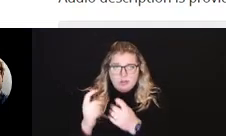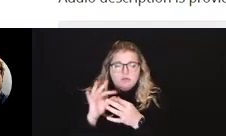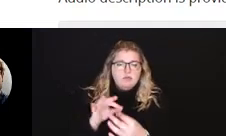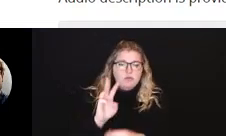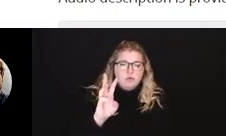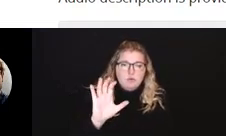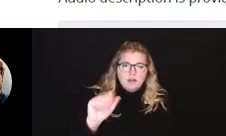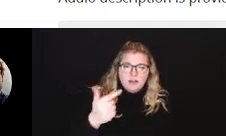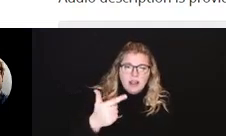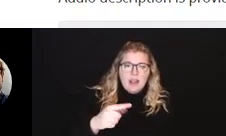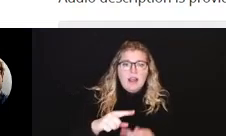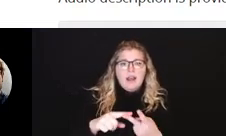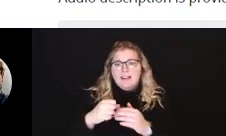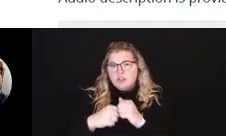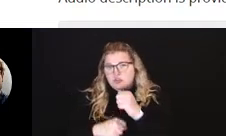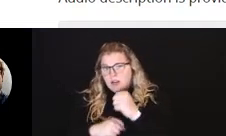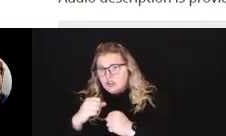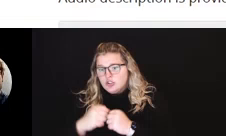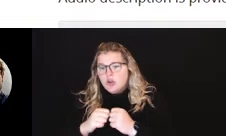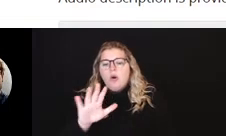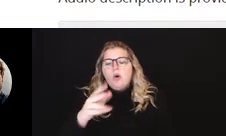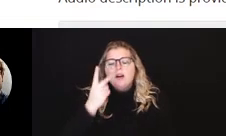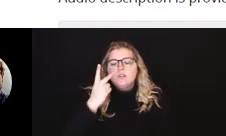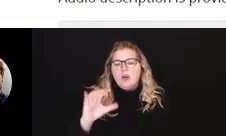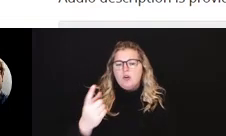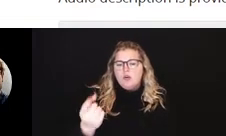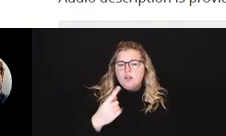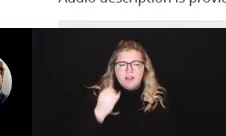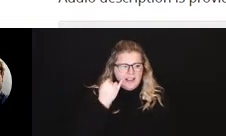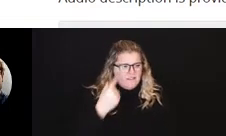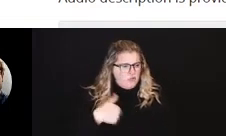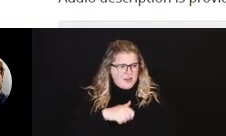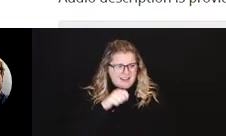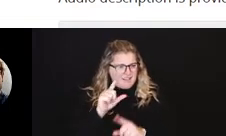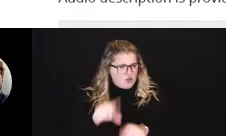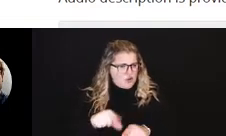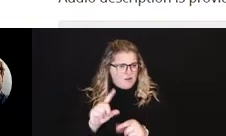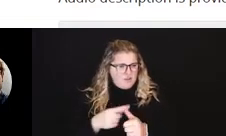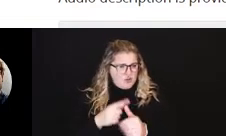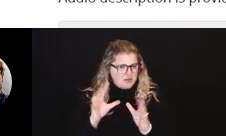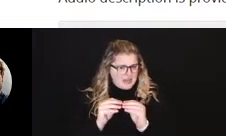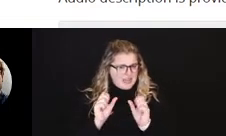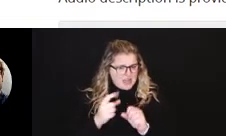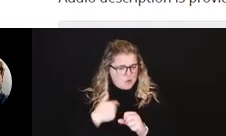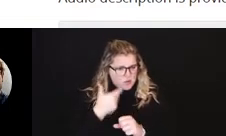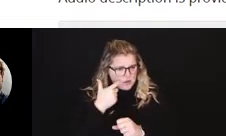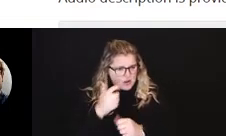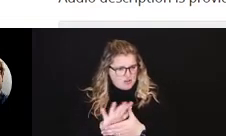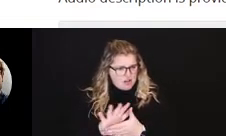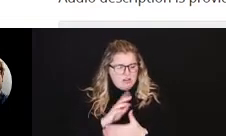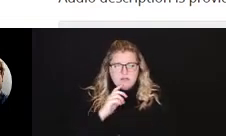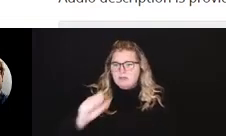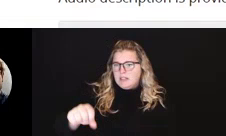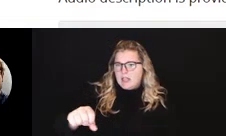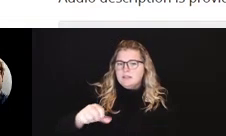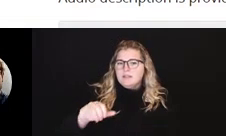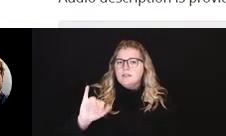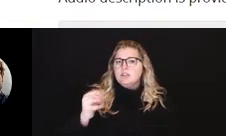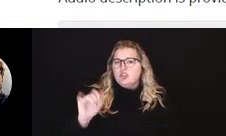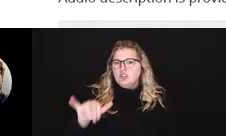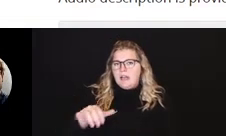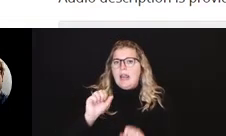structure? Oh, there was a question. If we didn't attend the first meeting, can we view it online? That is available. Jay can help you get